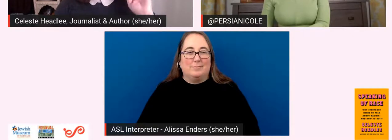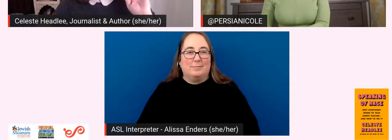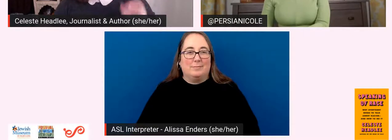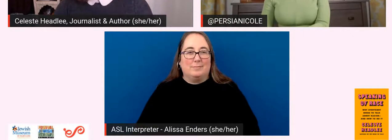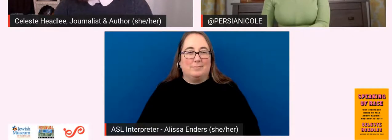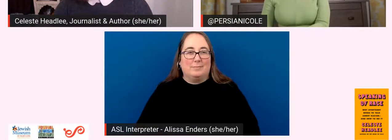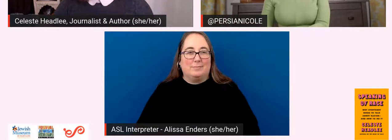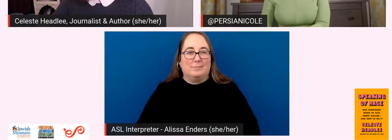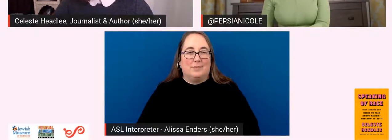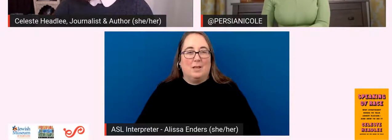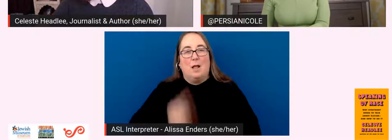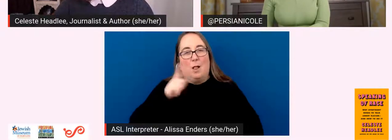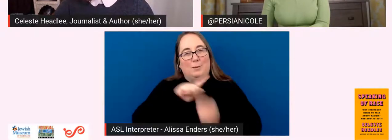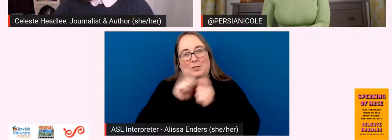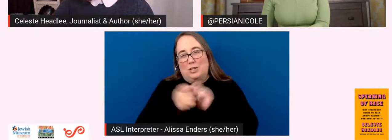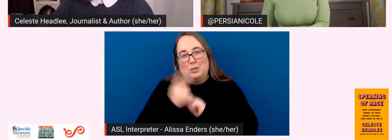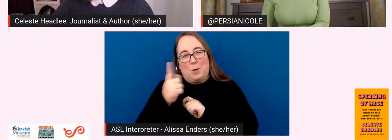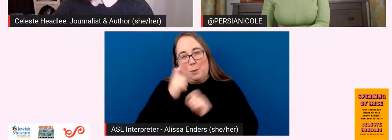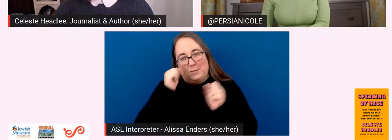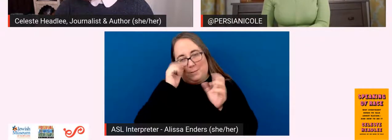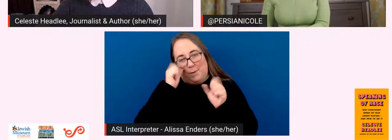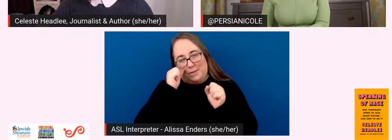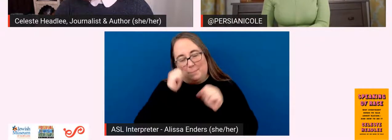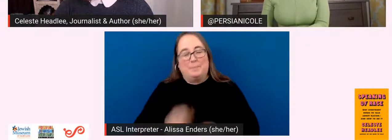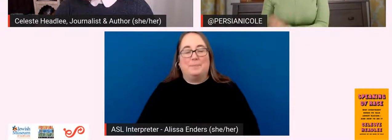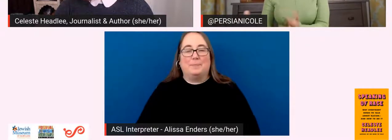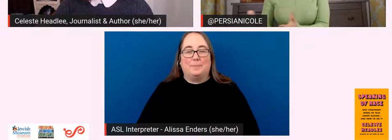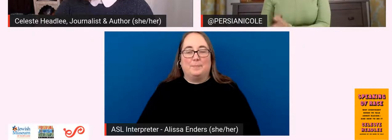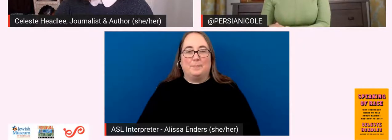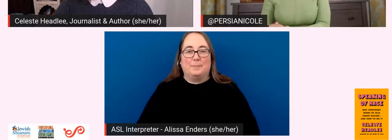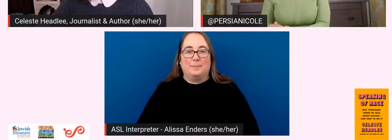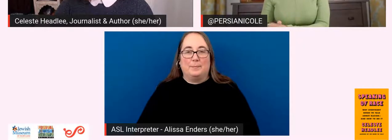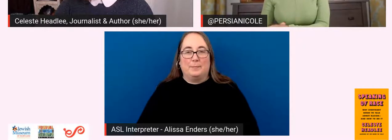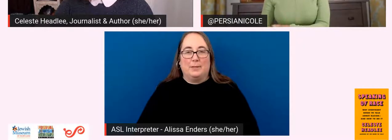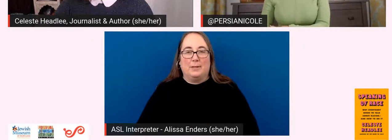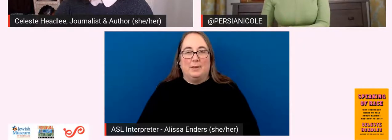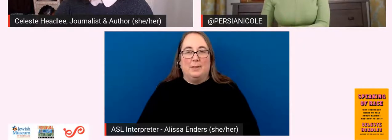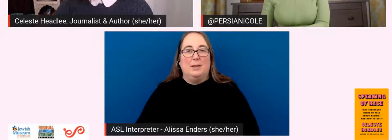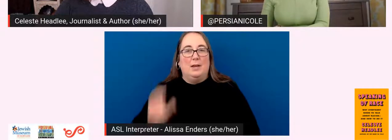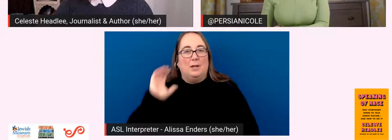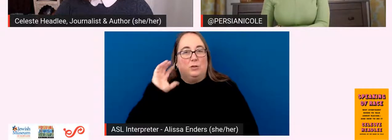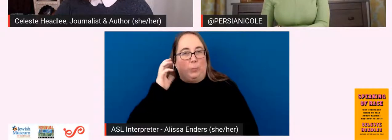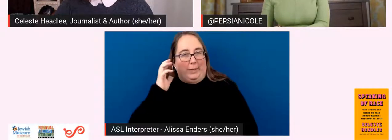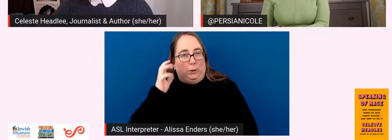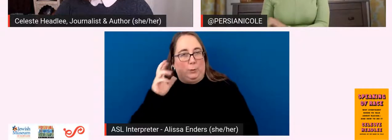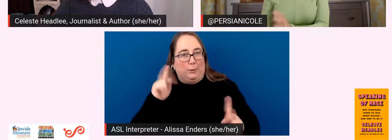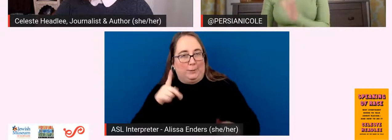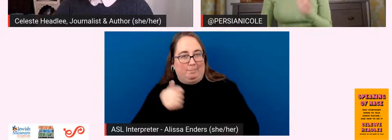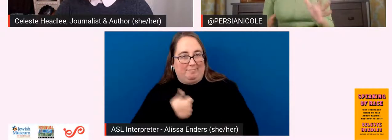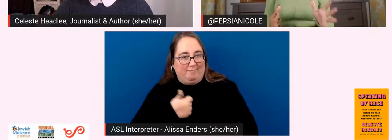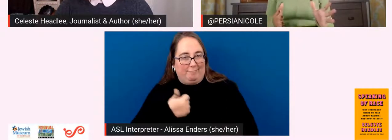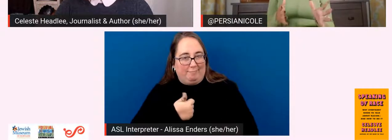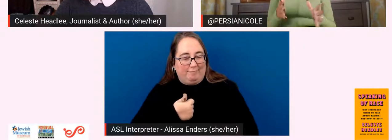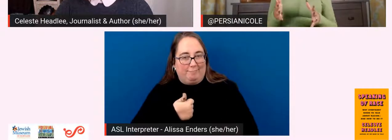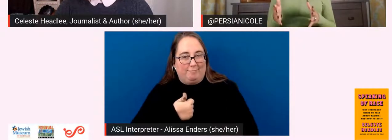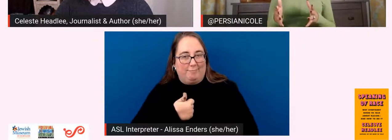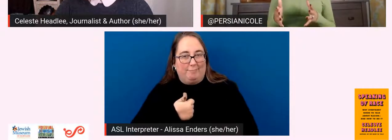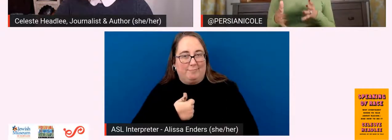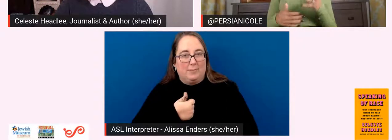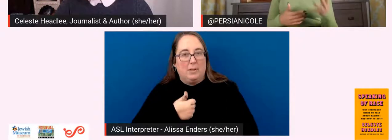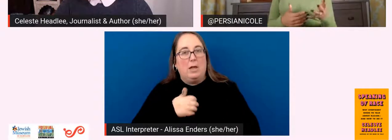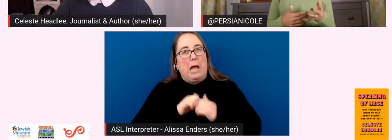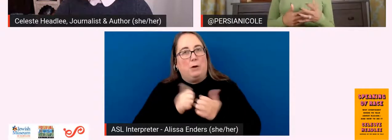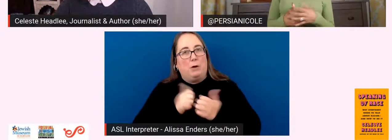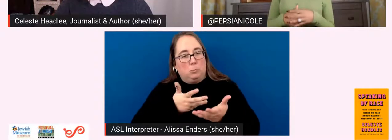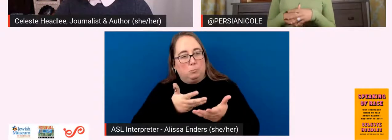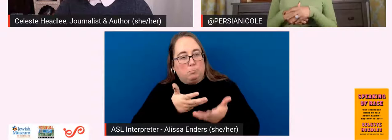ever changing and ever surprising. Yeah. As a radio personality and a journalist, as well, how do you approach talking